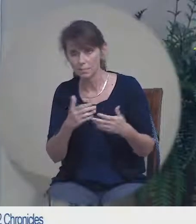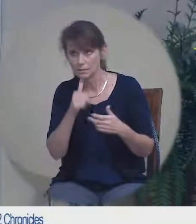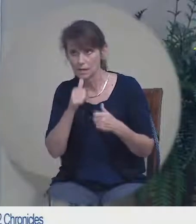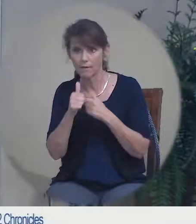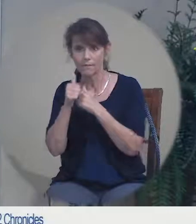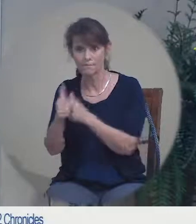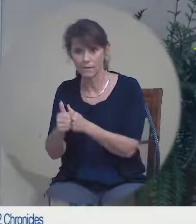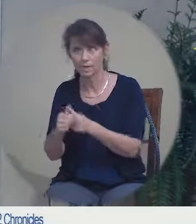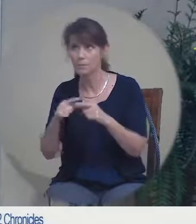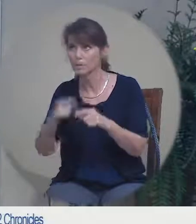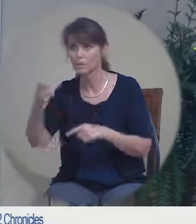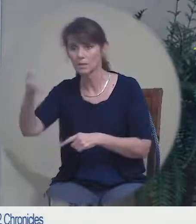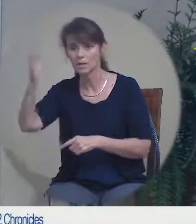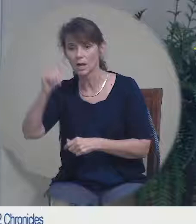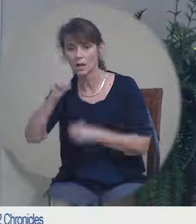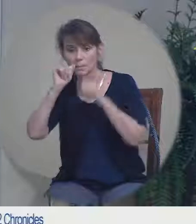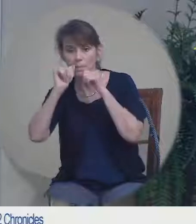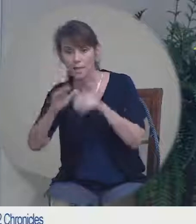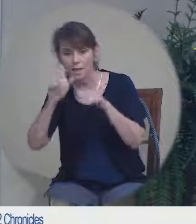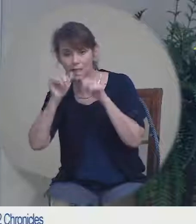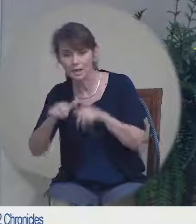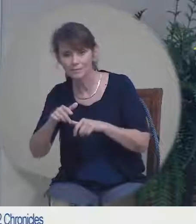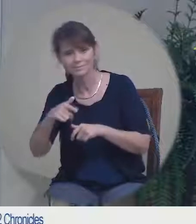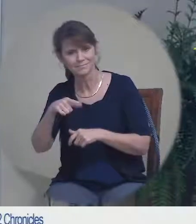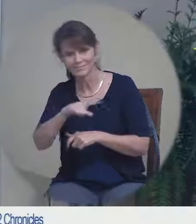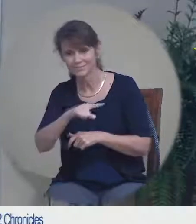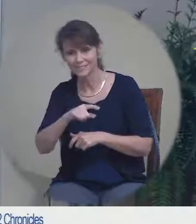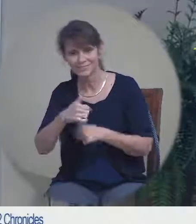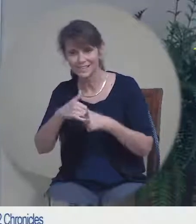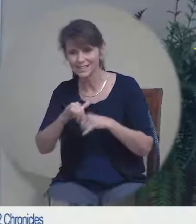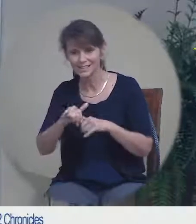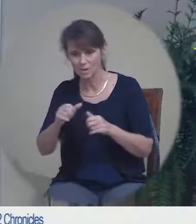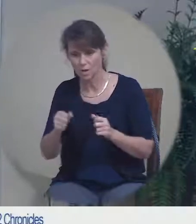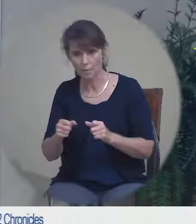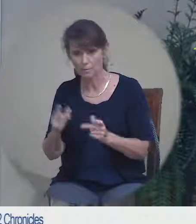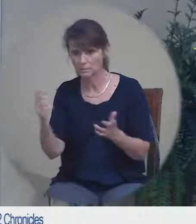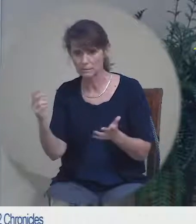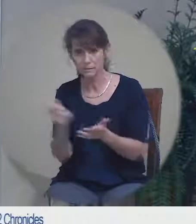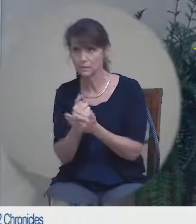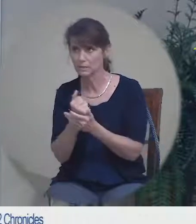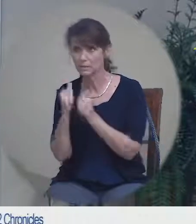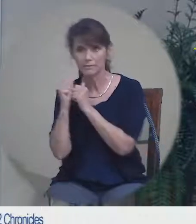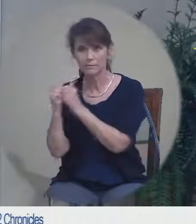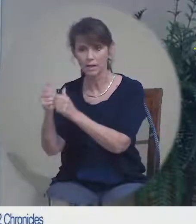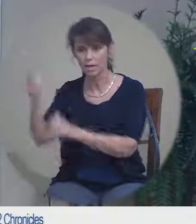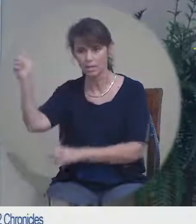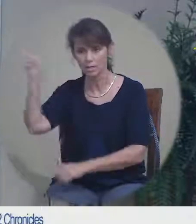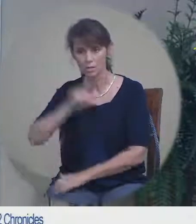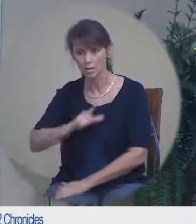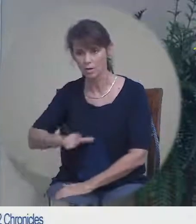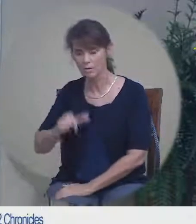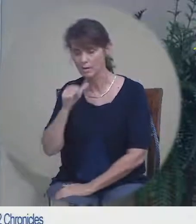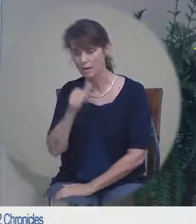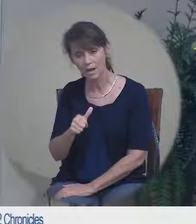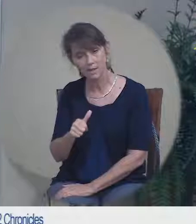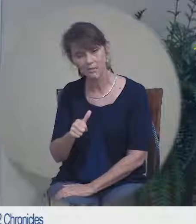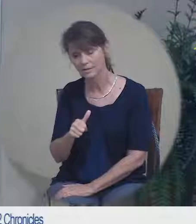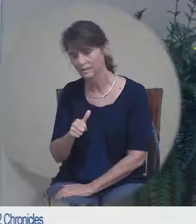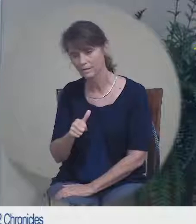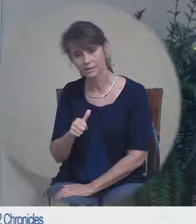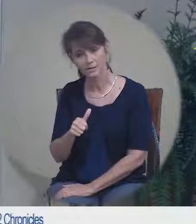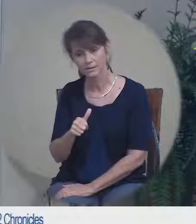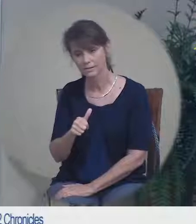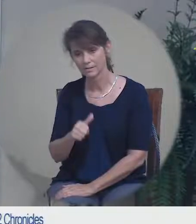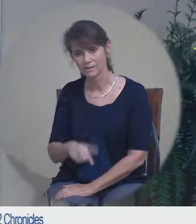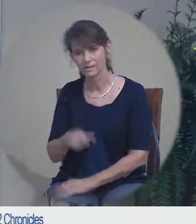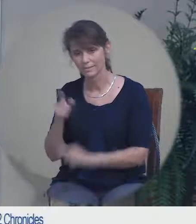them respite from their enemies, but they didn't use that opportunity to turn to the Lord, but just simply grew